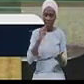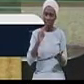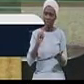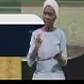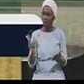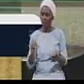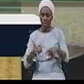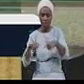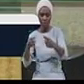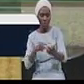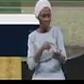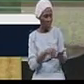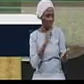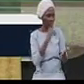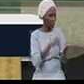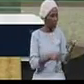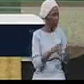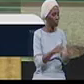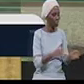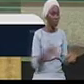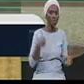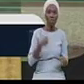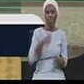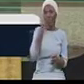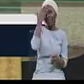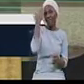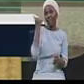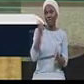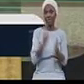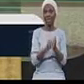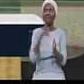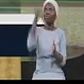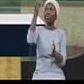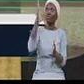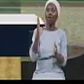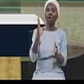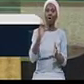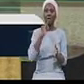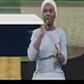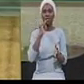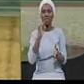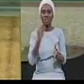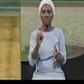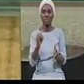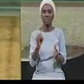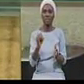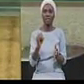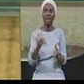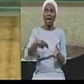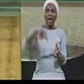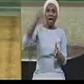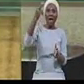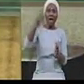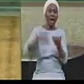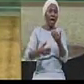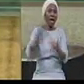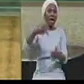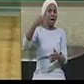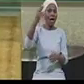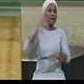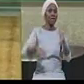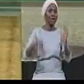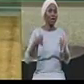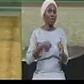the thing to do, we forget that God is higher than we are, greater than we